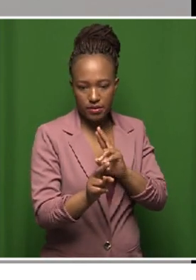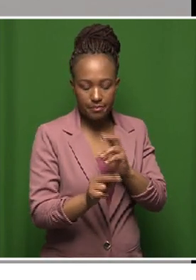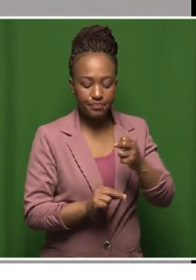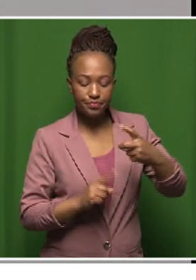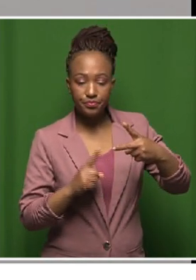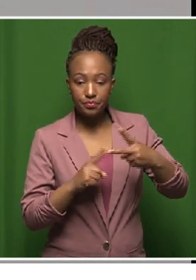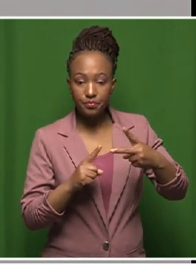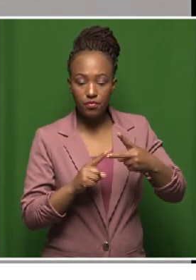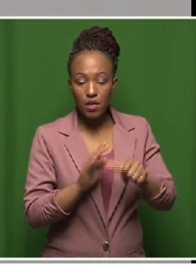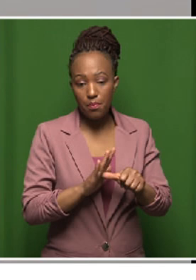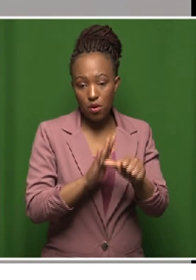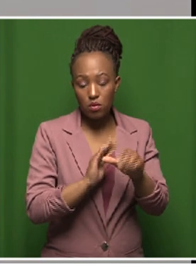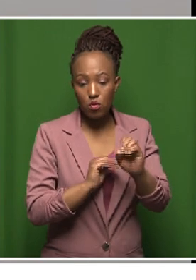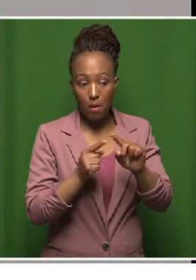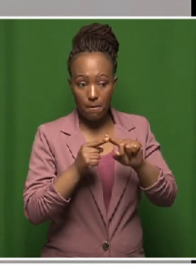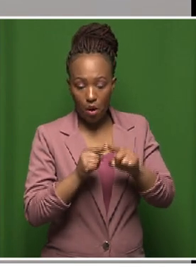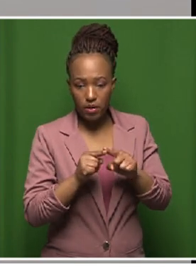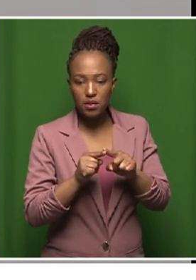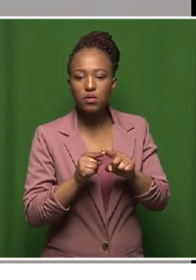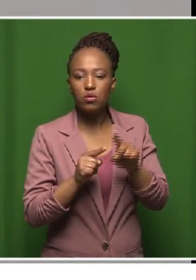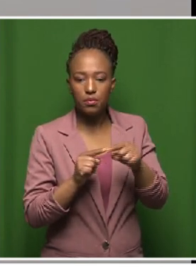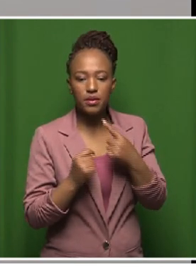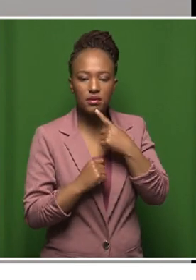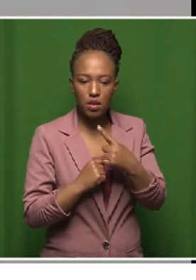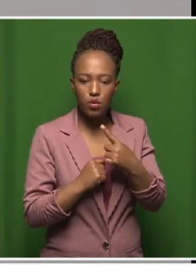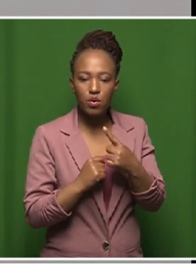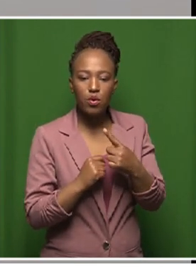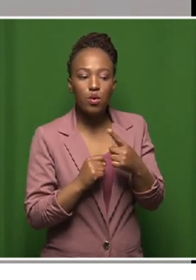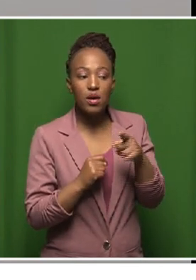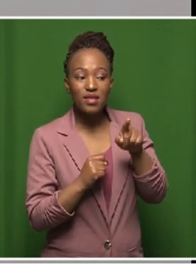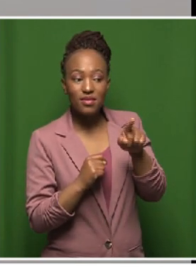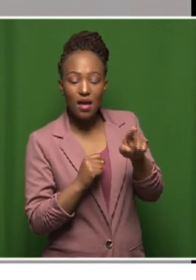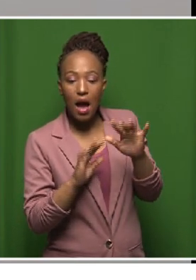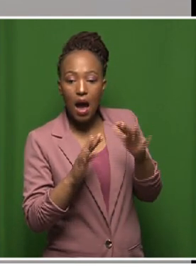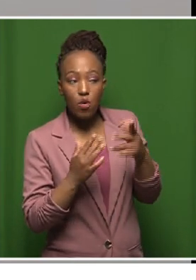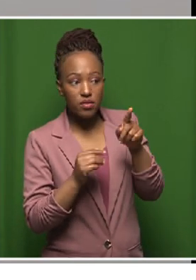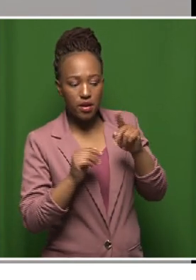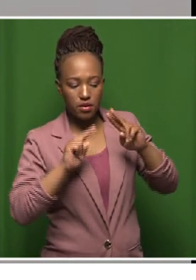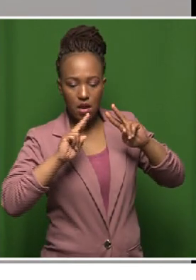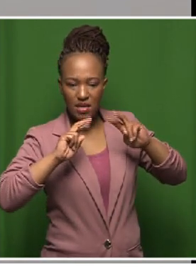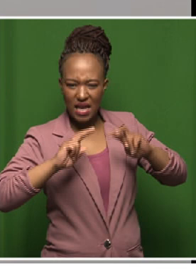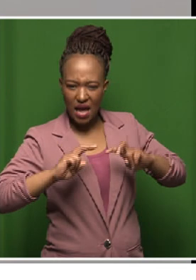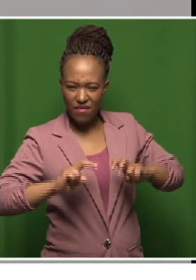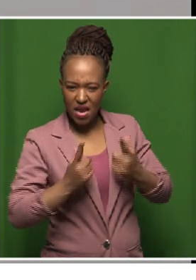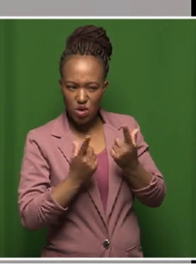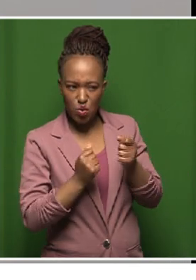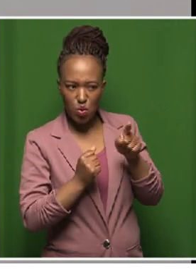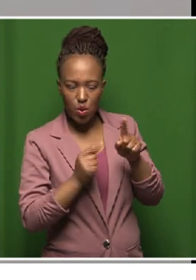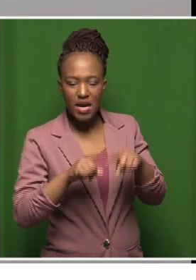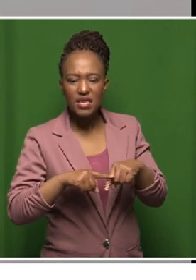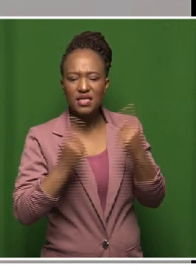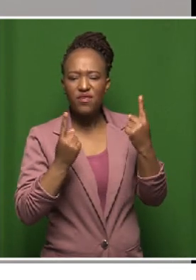important point that I think it needs to be made is that the technique, the way that they did this survey, is also different from